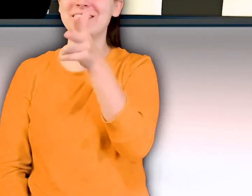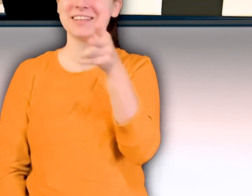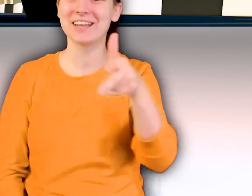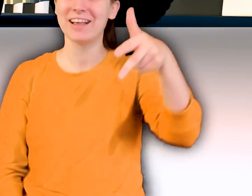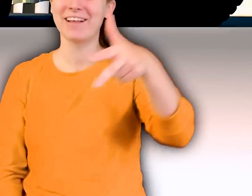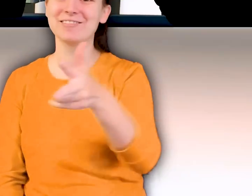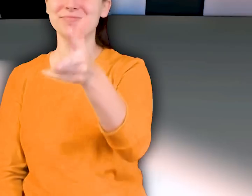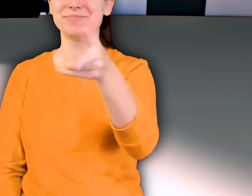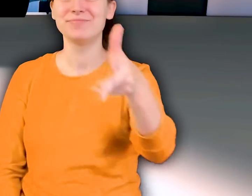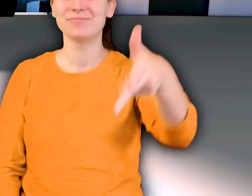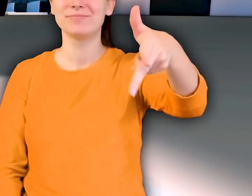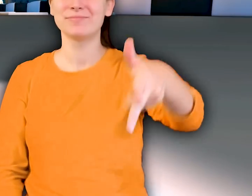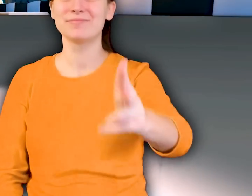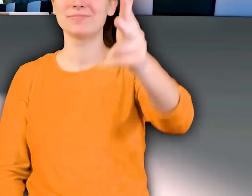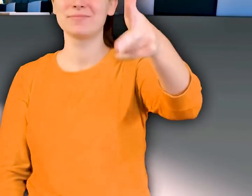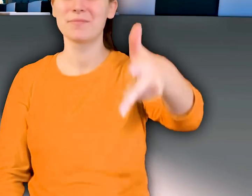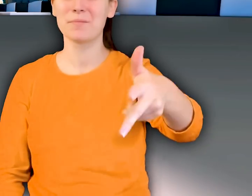through the